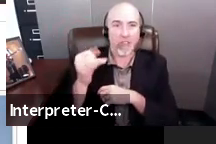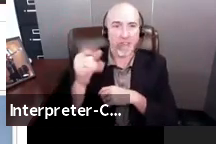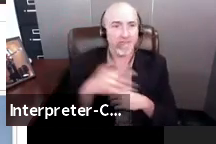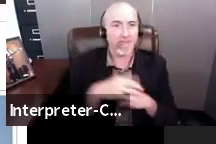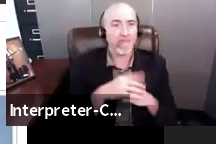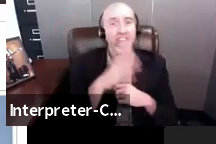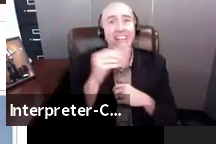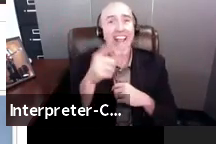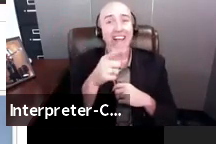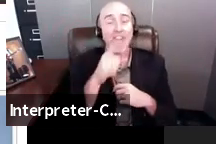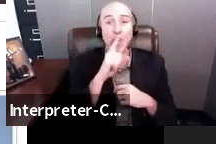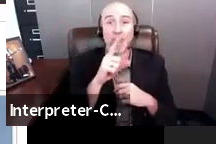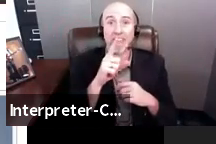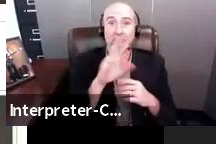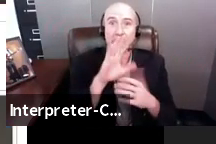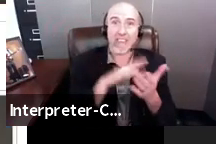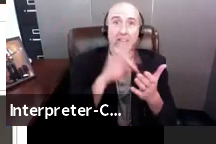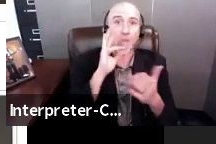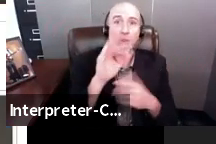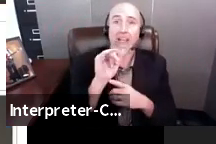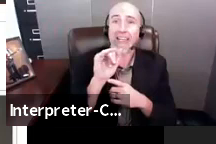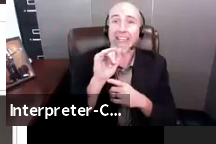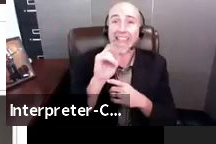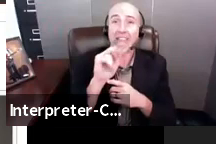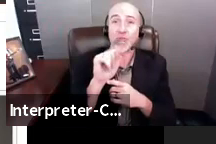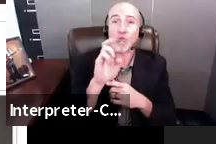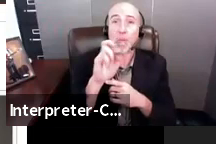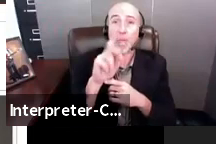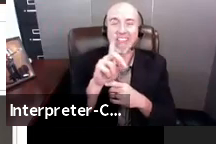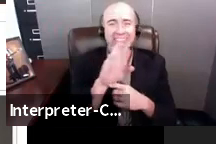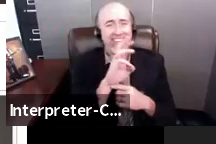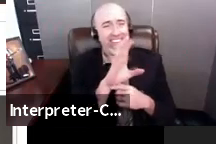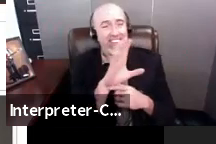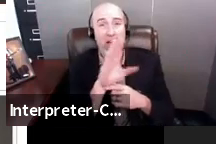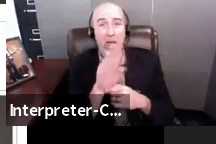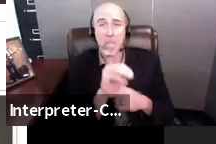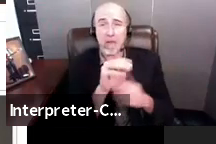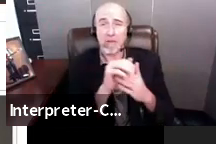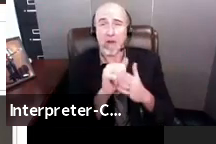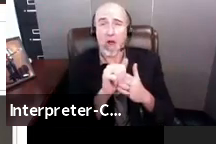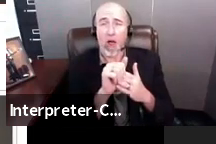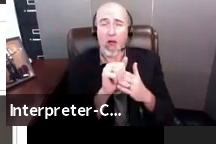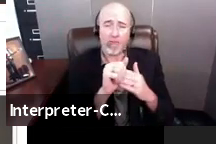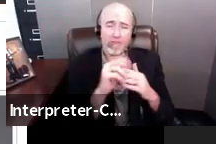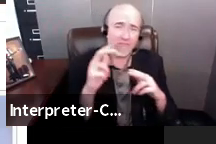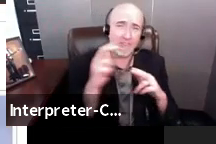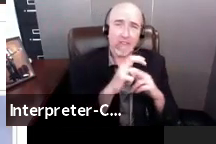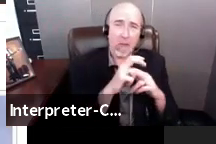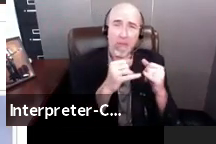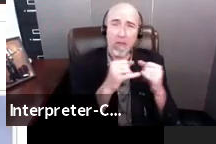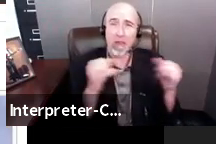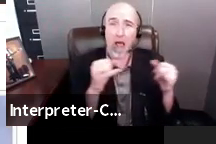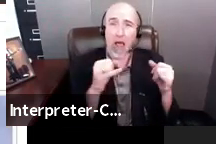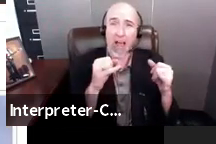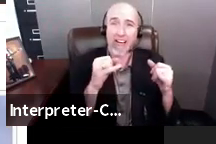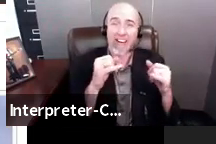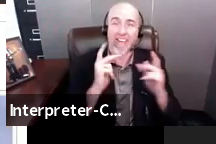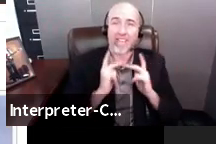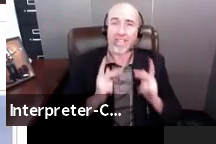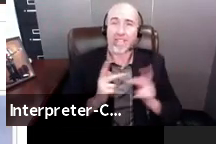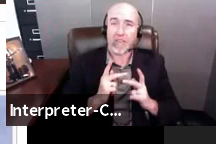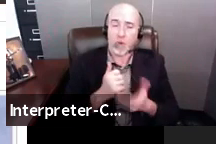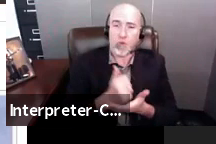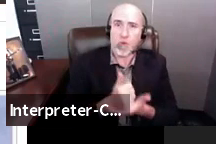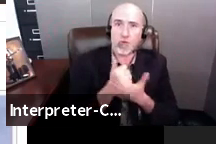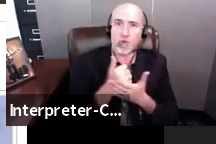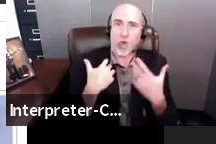for the Center for the Intrepid, a $55 million state-of-the-art physical rehabilitation center at Brooke Army Medical